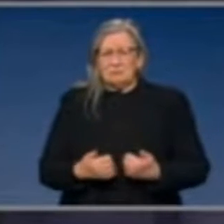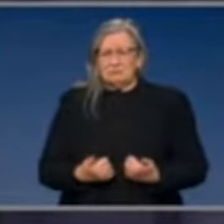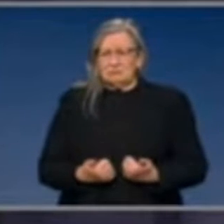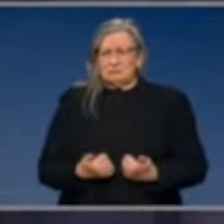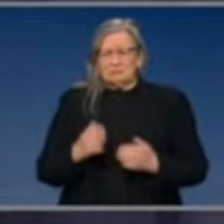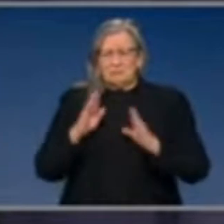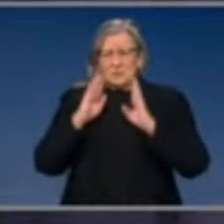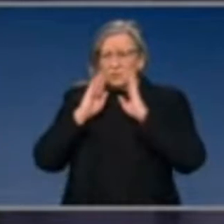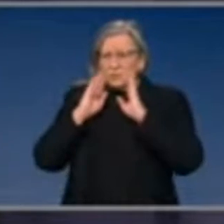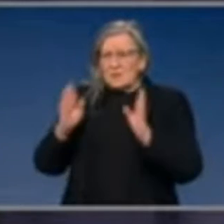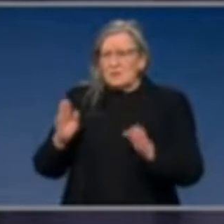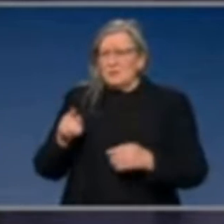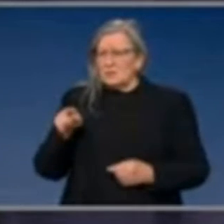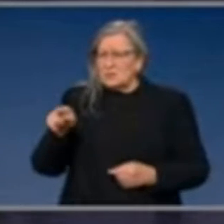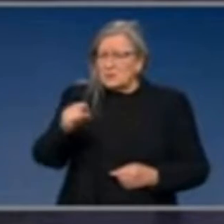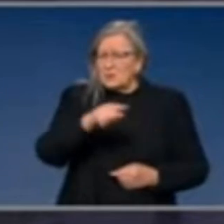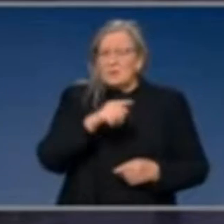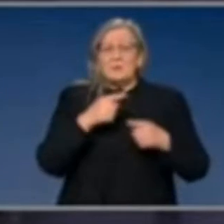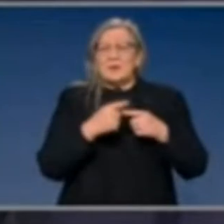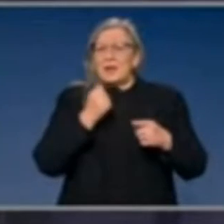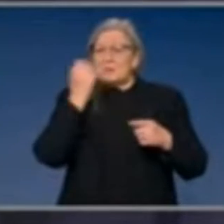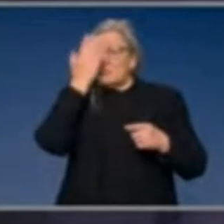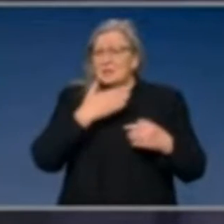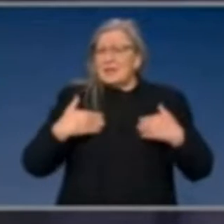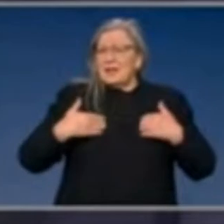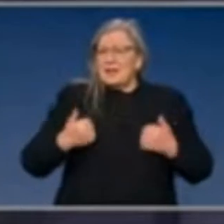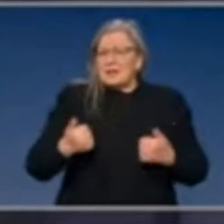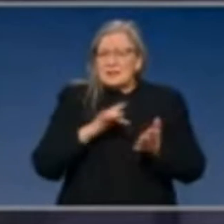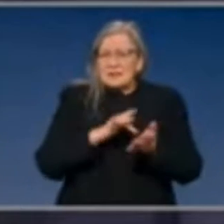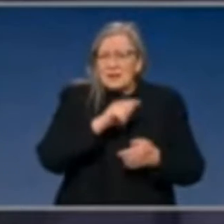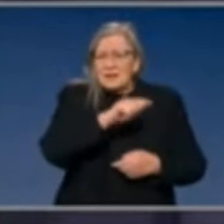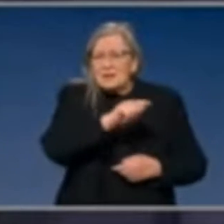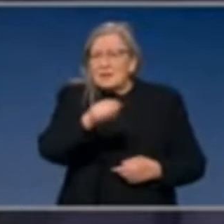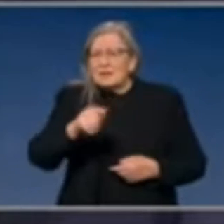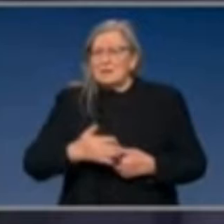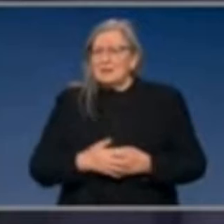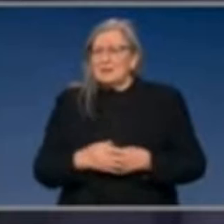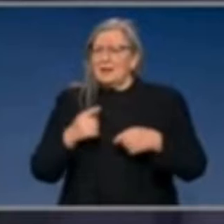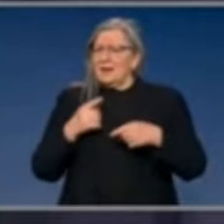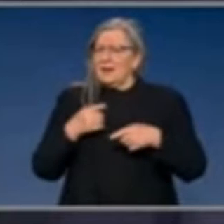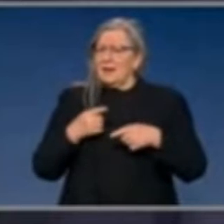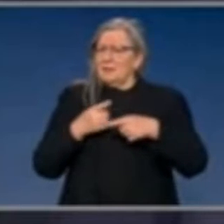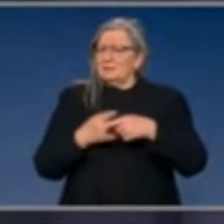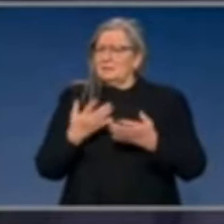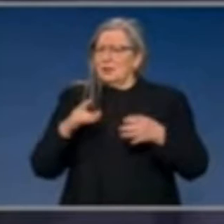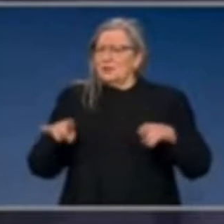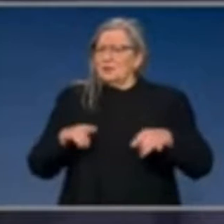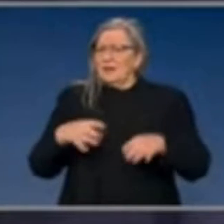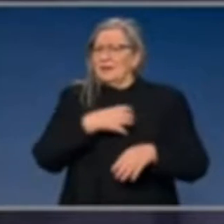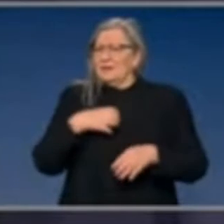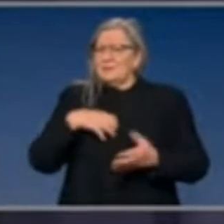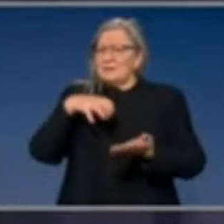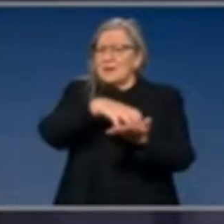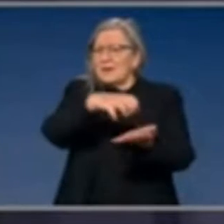Aboriginal community-controlled health organisations, and in particular to our Commonwealth vaccination clinics, I just want to say thank you.